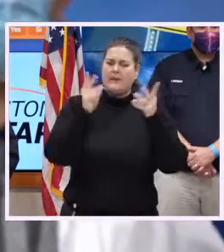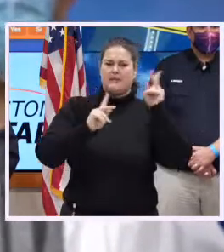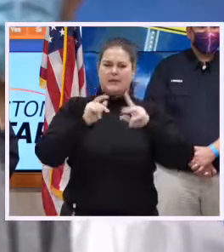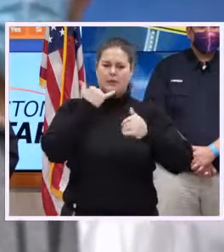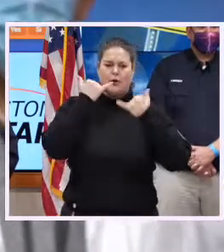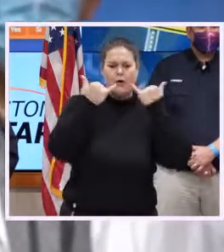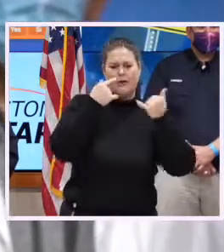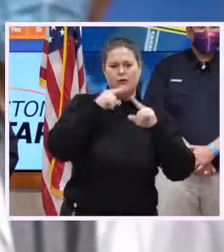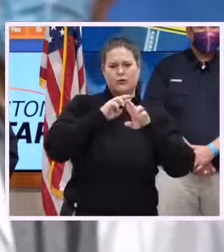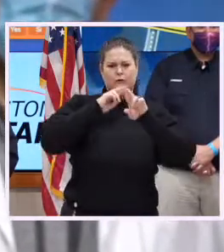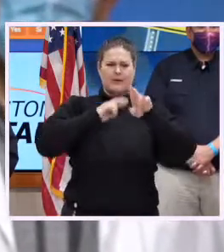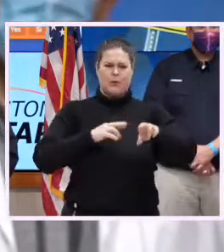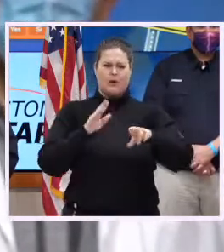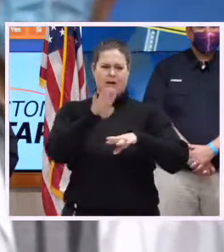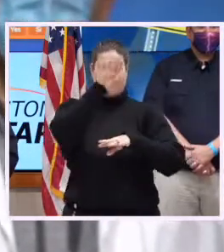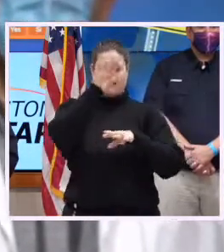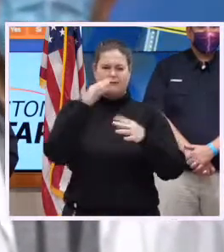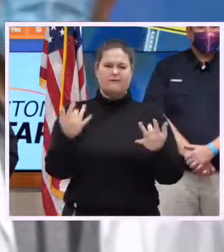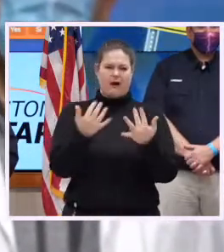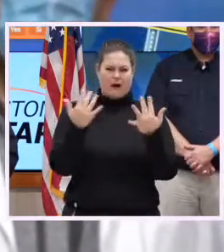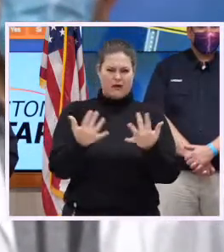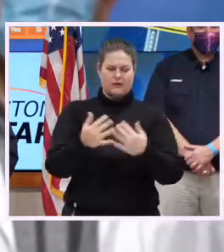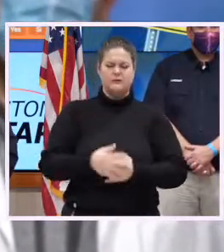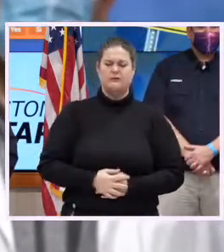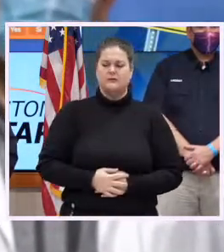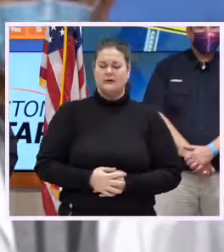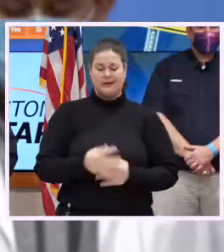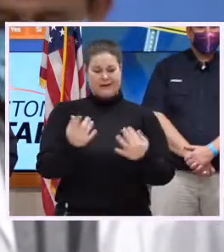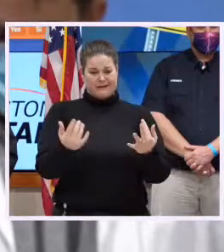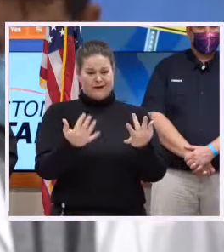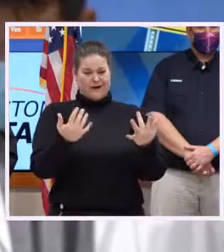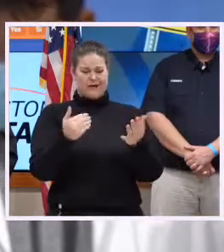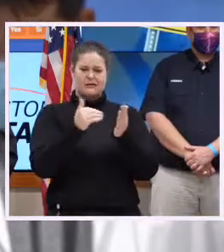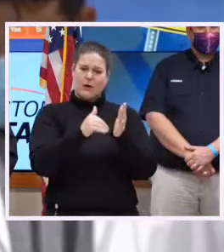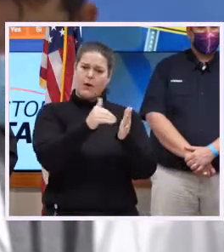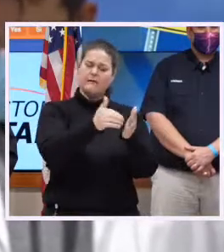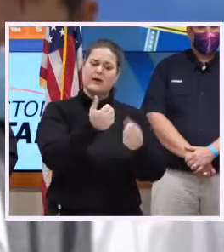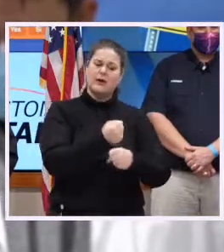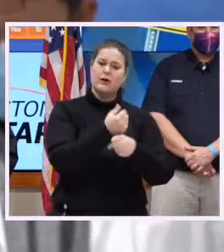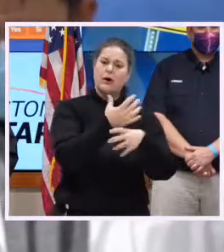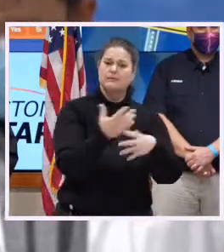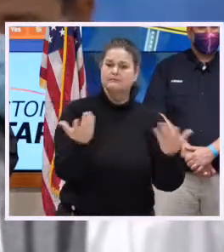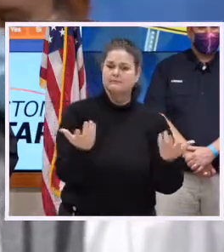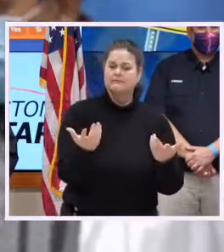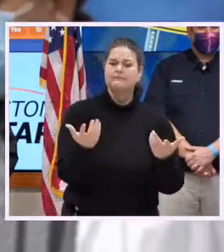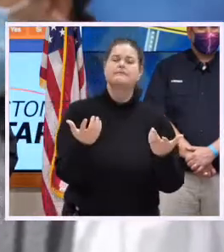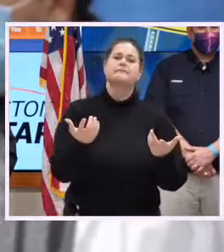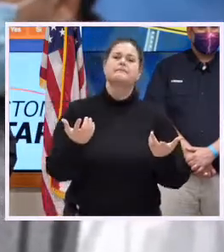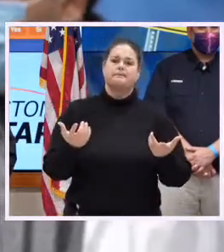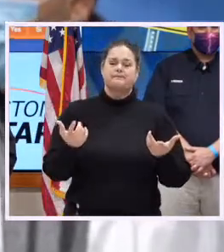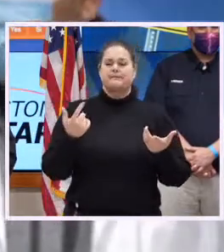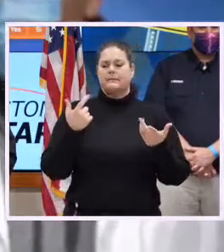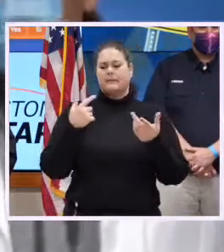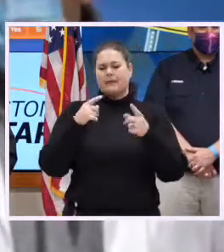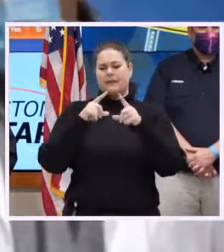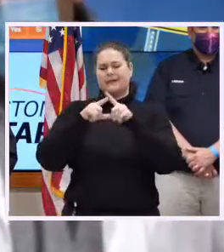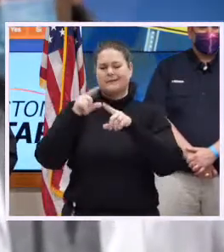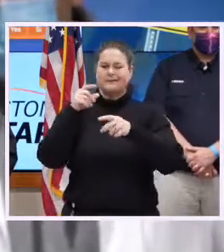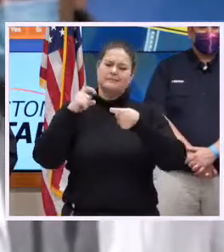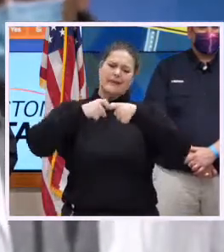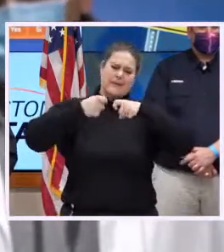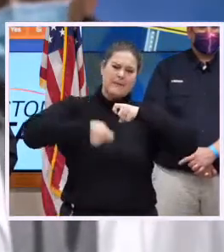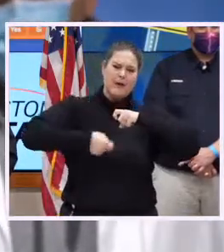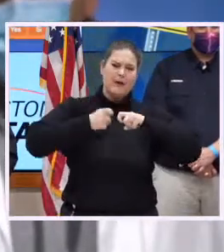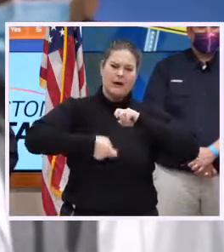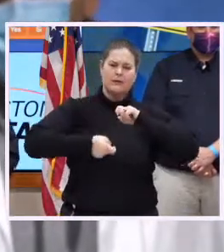blue sky day, on a normal day. These fires many times are caused by the impacts of the power outage.